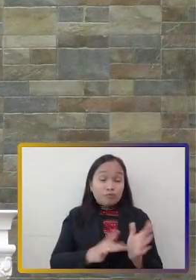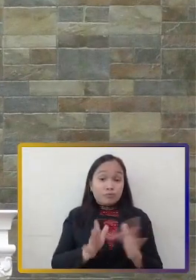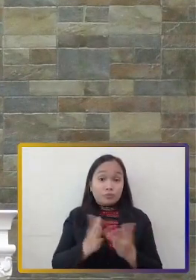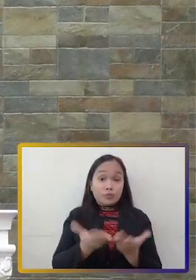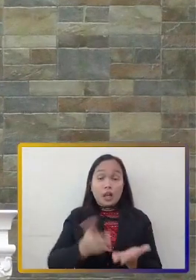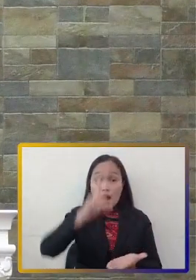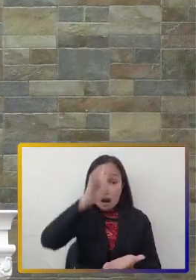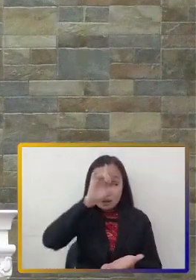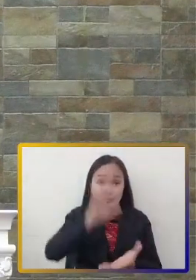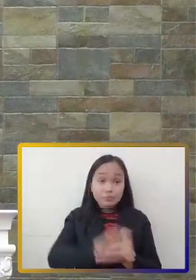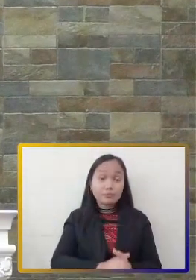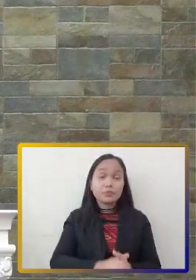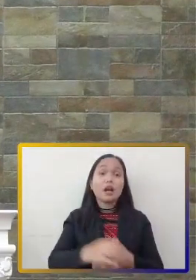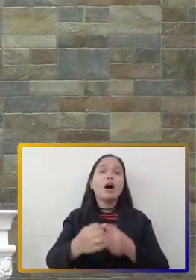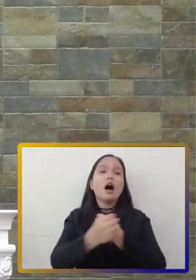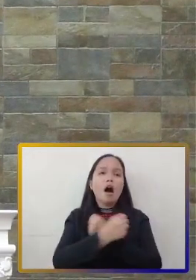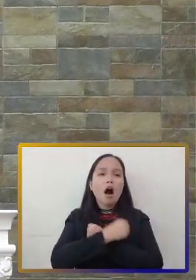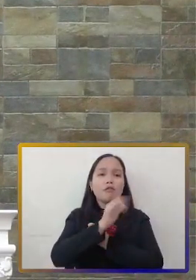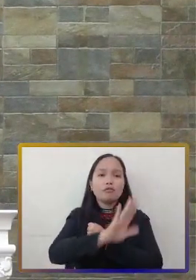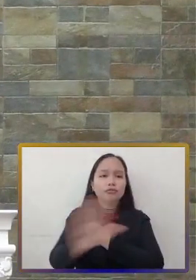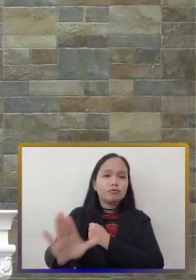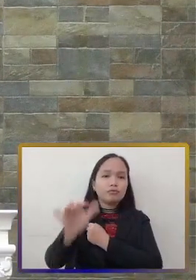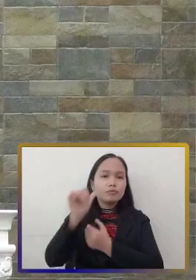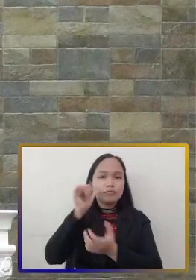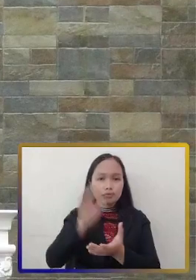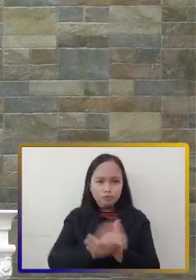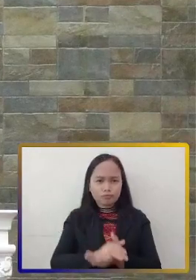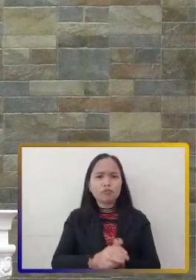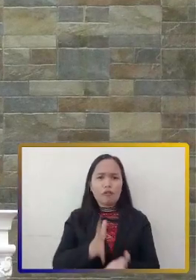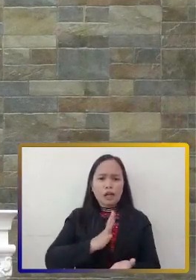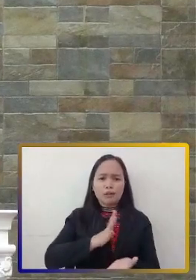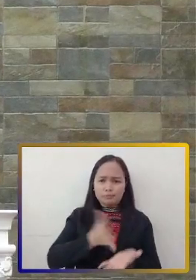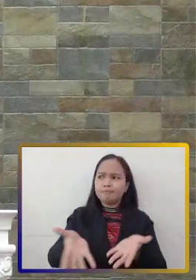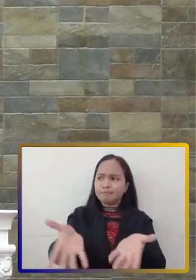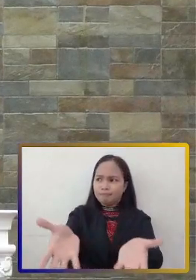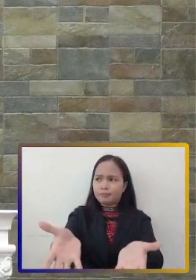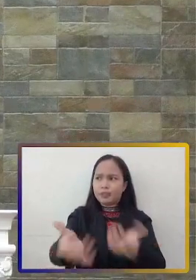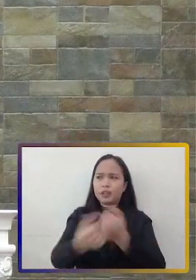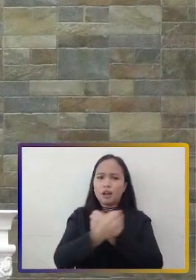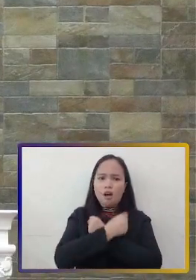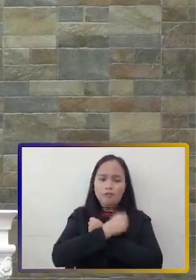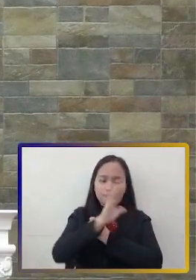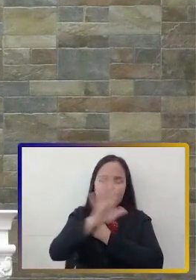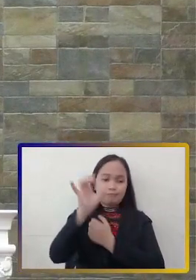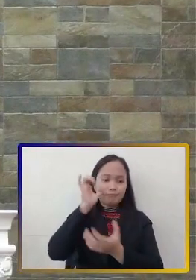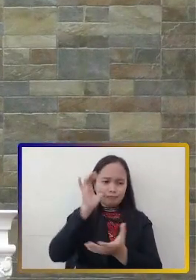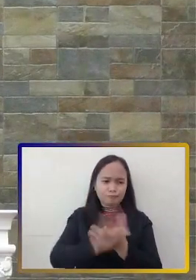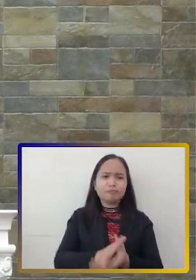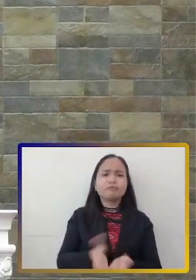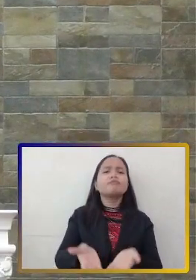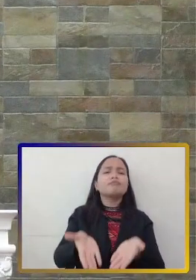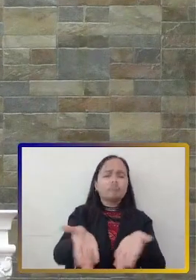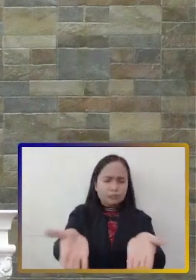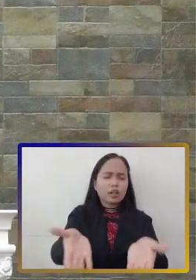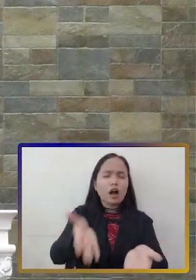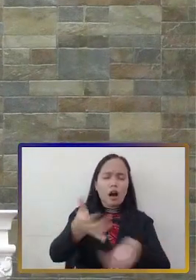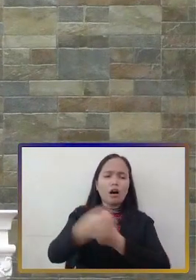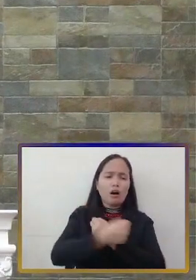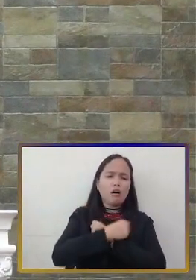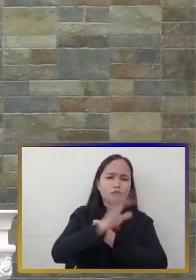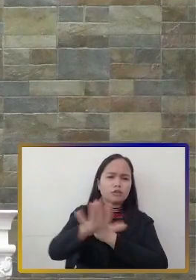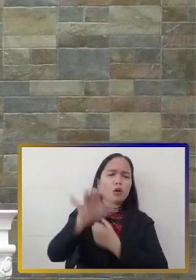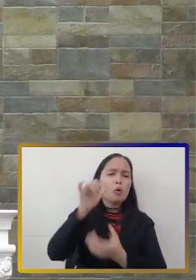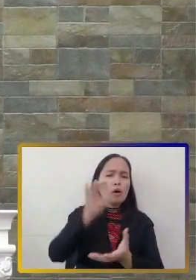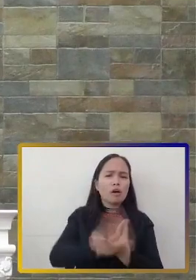husbands, love your wives. Go ahead and love your wife. I said, go ahead and love your wife.